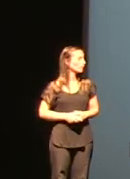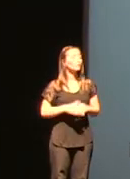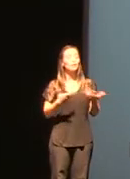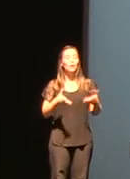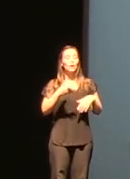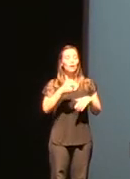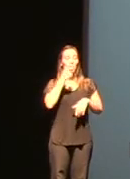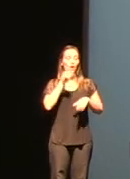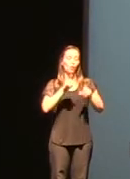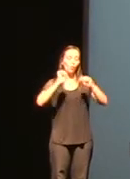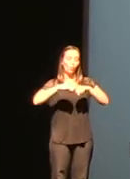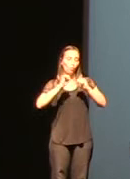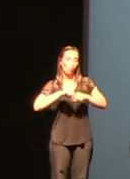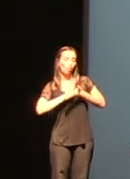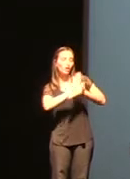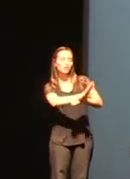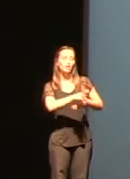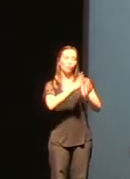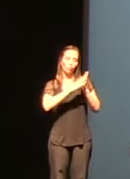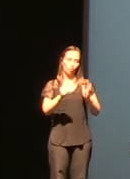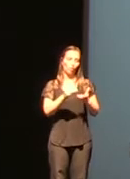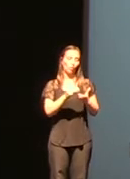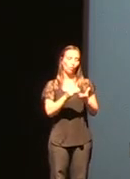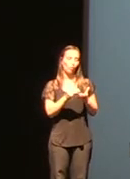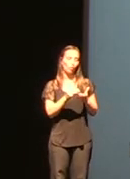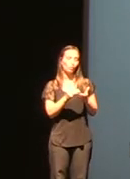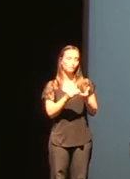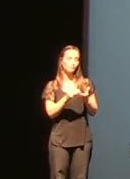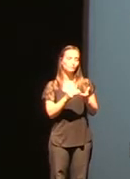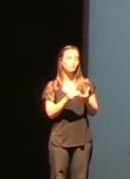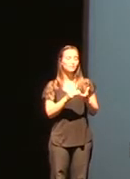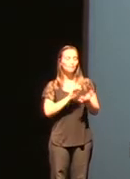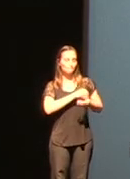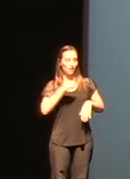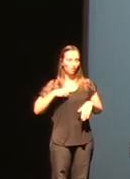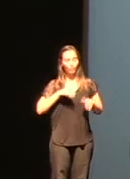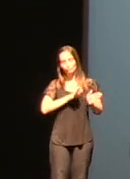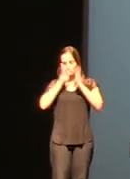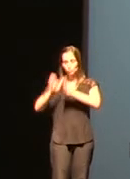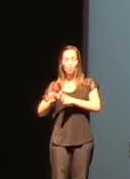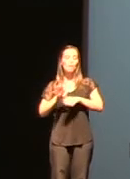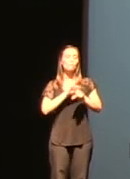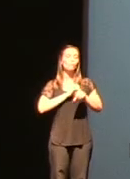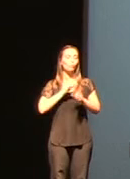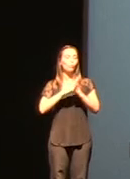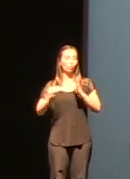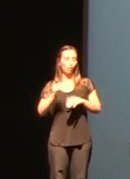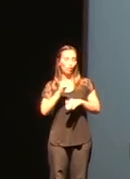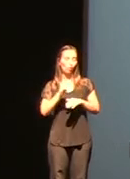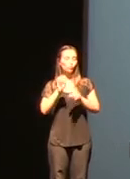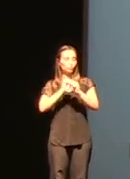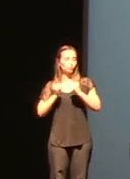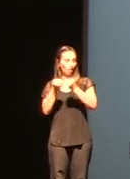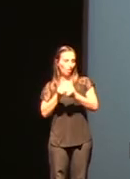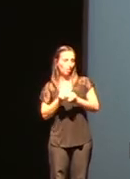Convention rejected the medical model outright and accepted the social model of disability. And I'm often asked,